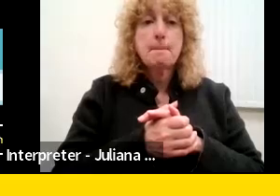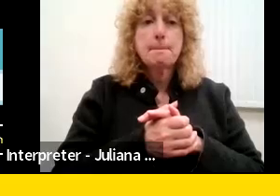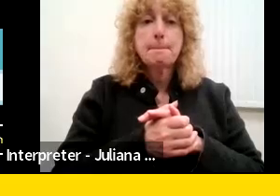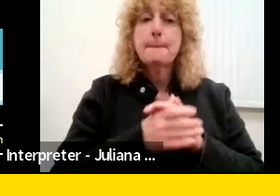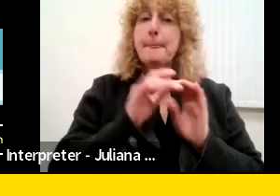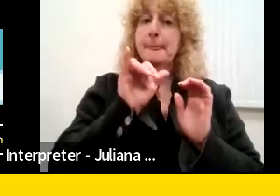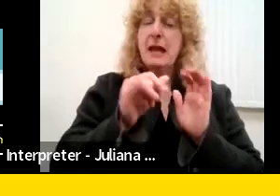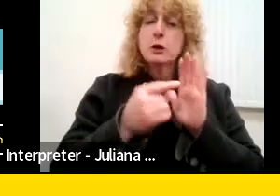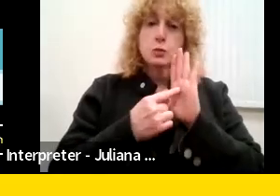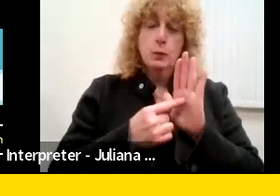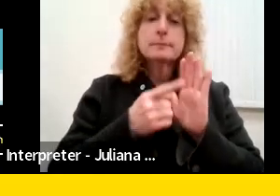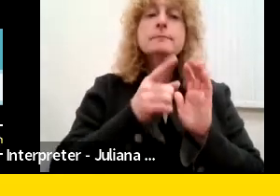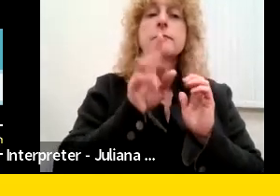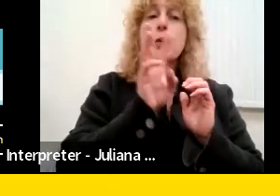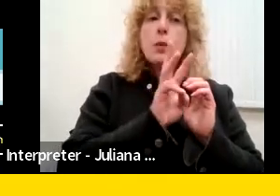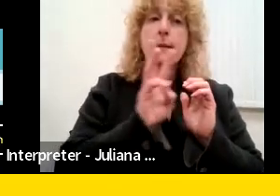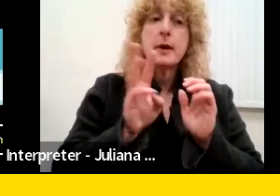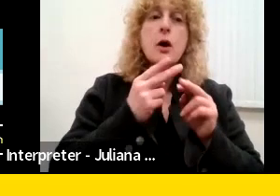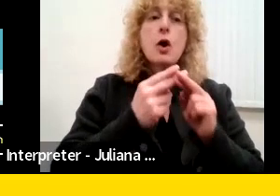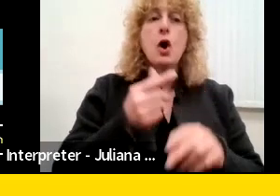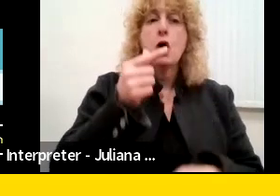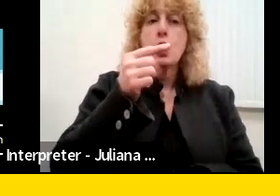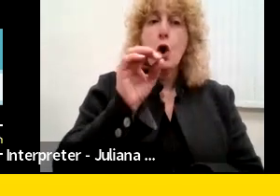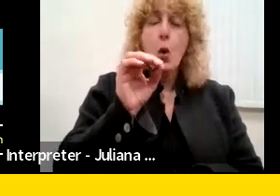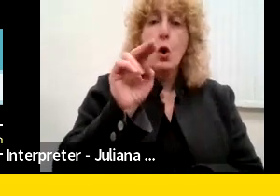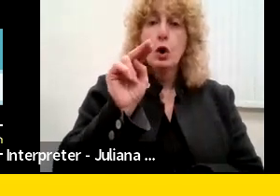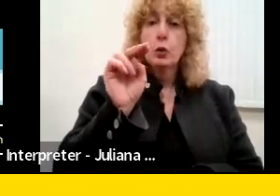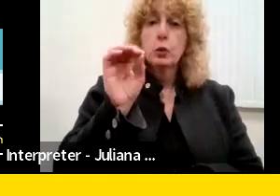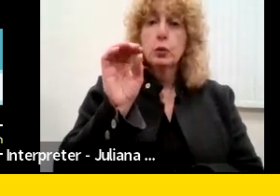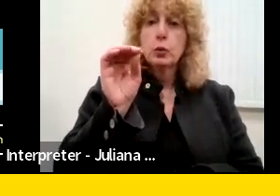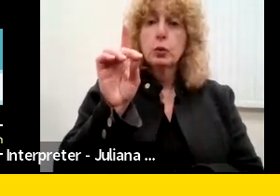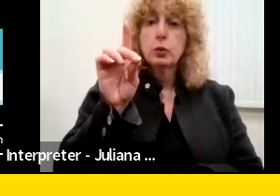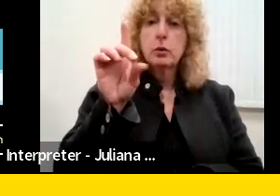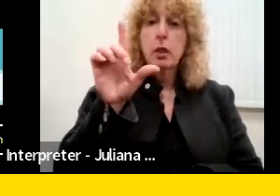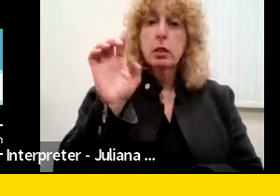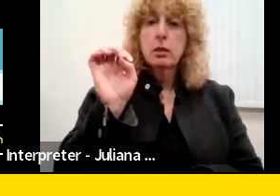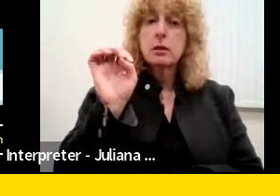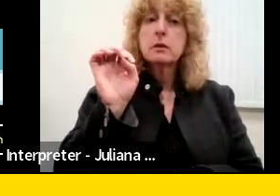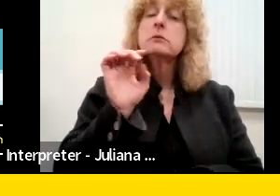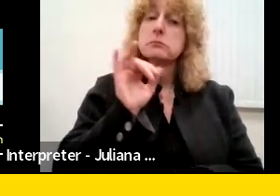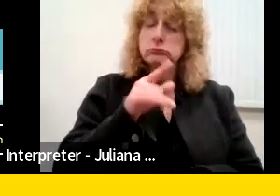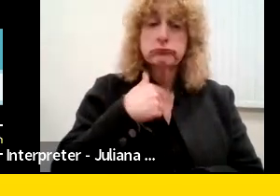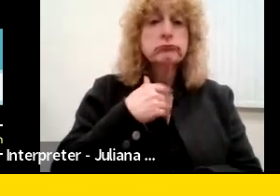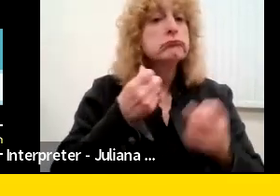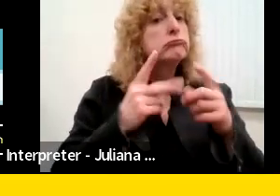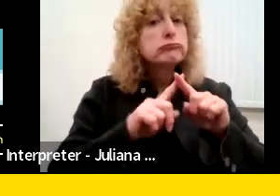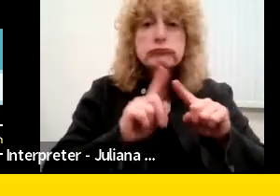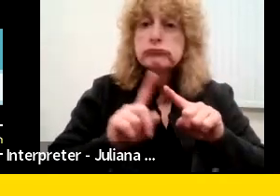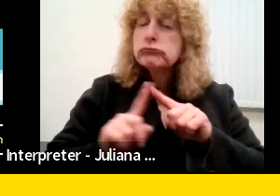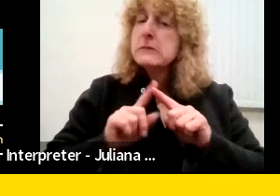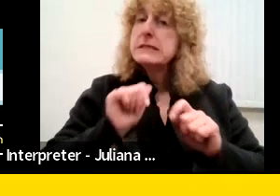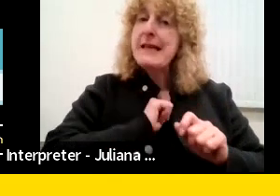So this is a website called Go Noodle, and this has a lot of different